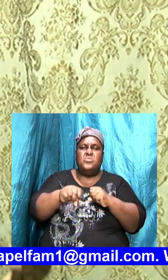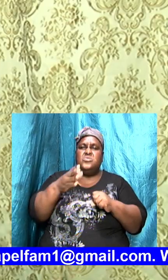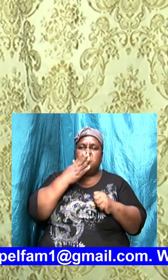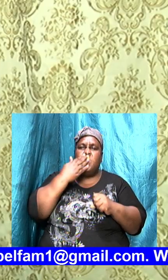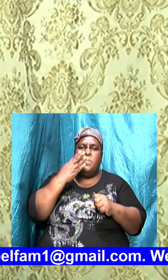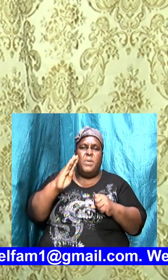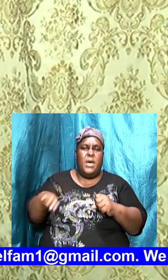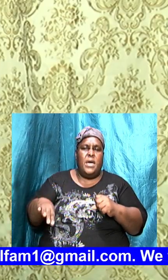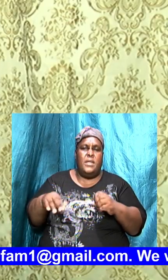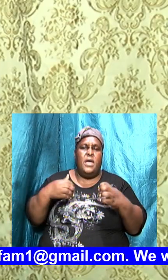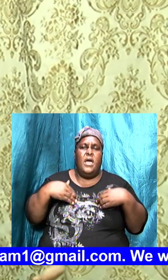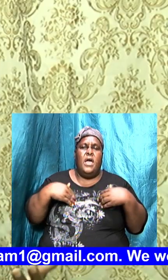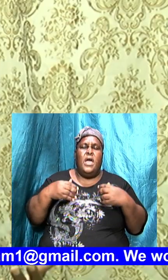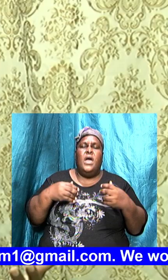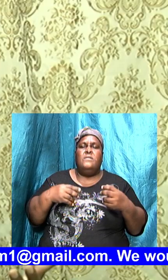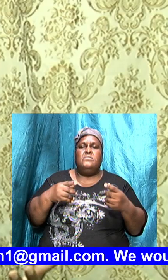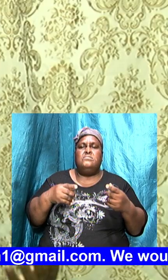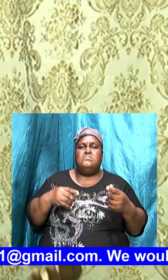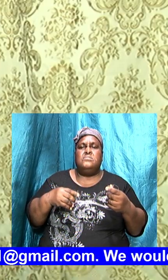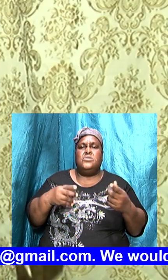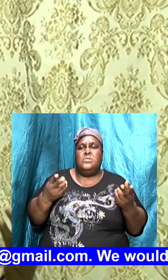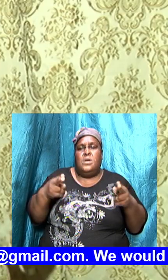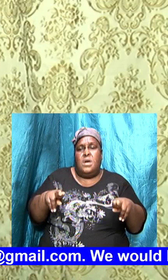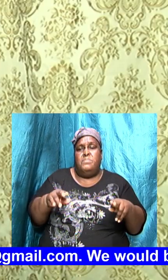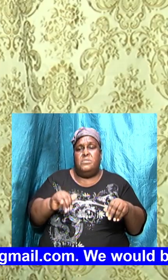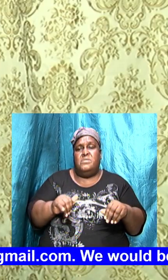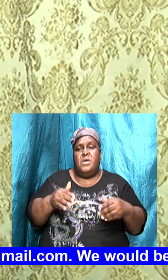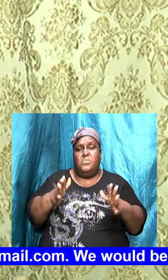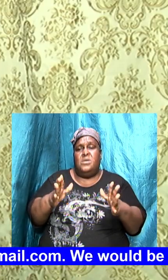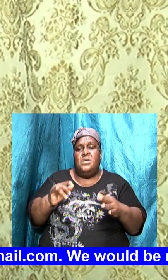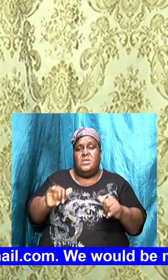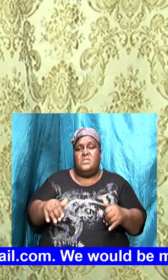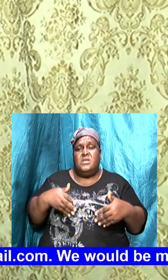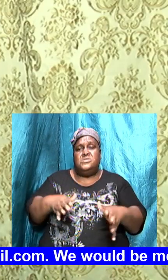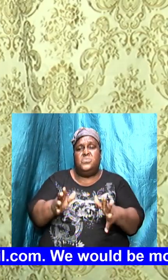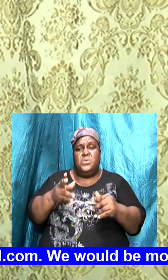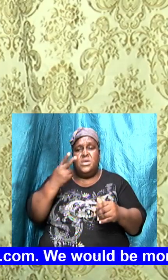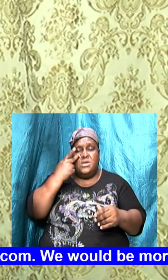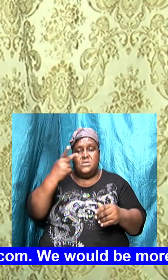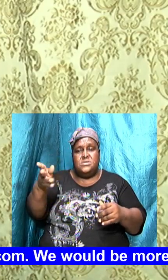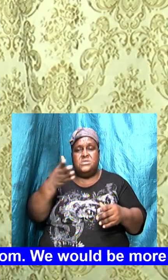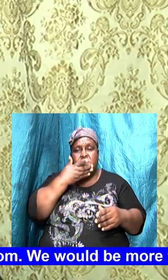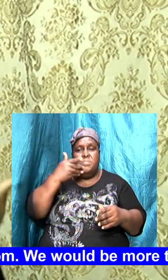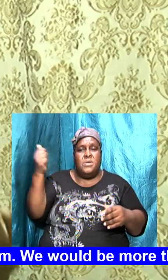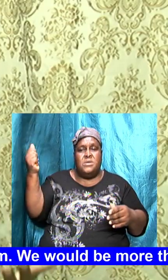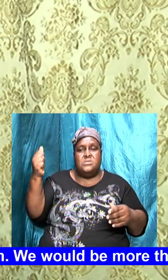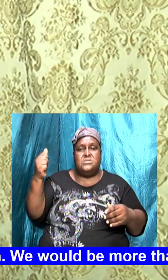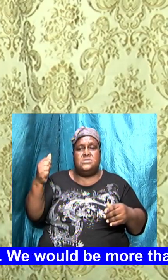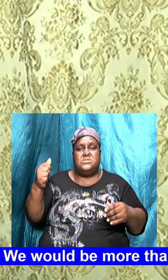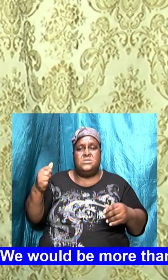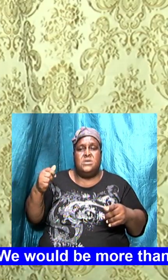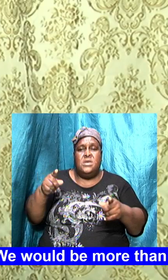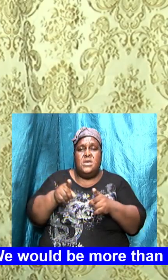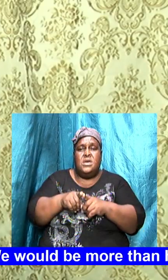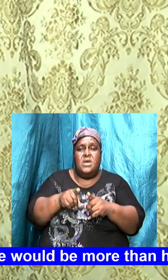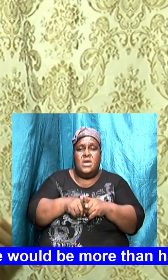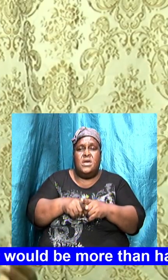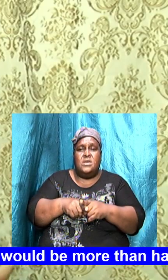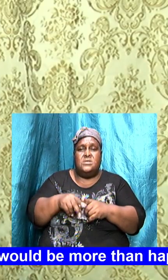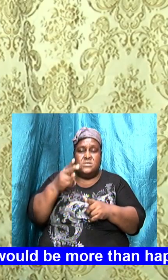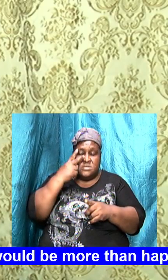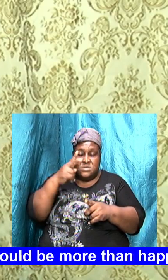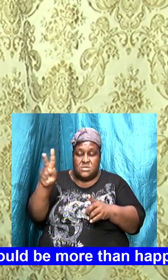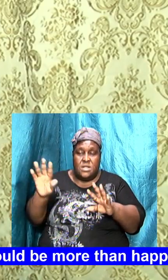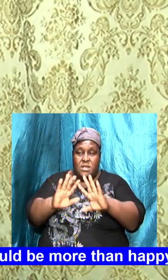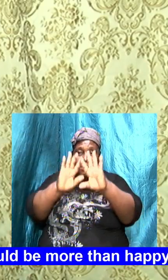to be done that way, but that's the way that we see best that will make it as transparent and as